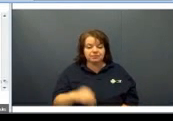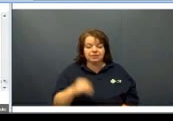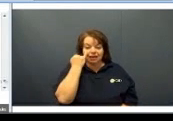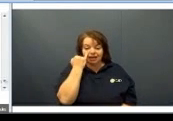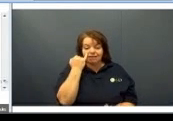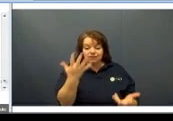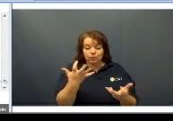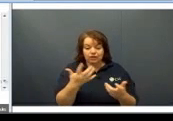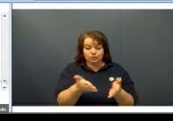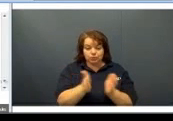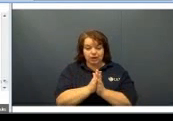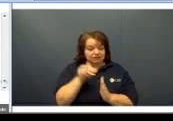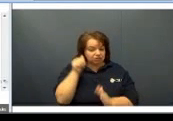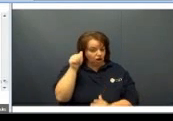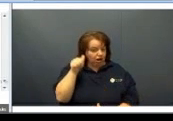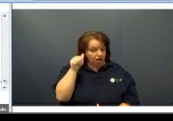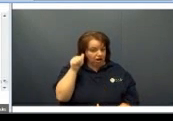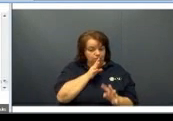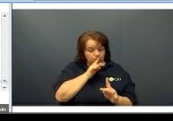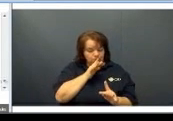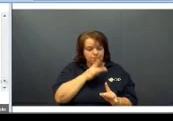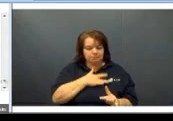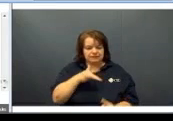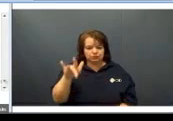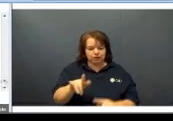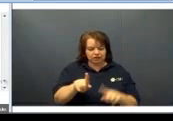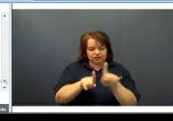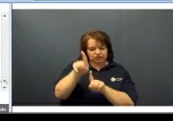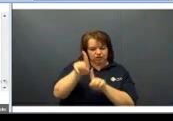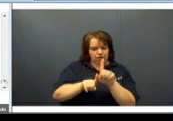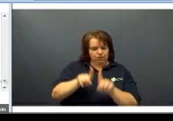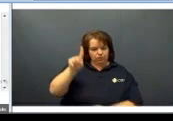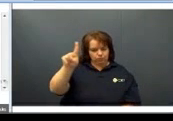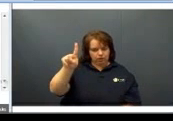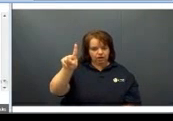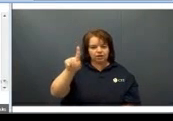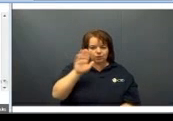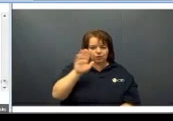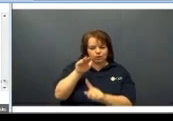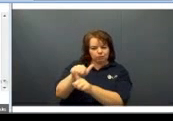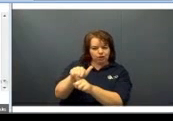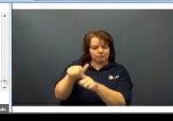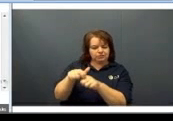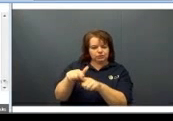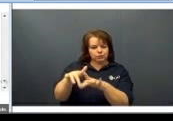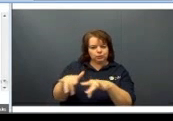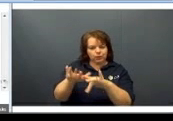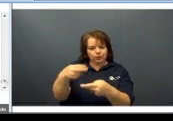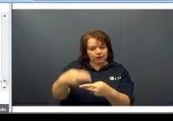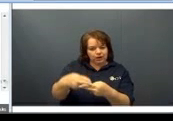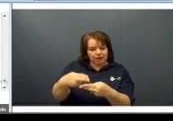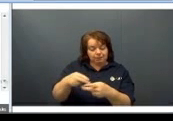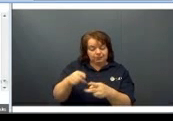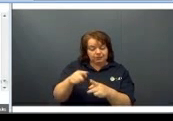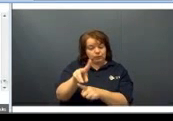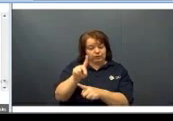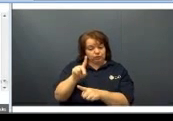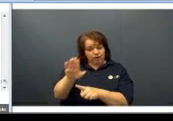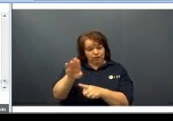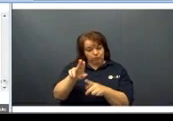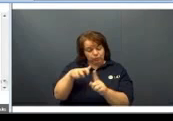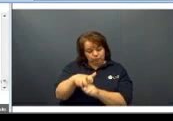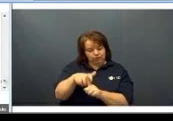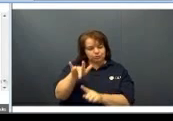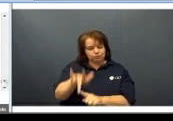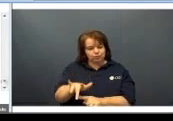answered. And if you do want to ask an audio question, please press star 1. You'll be prompted to record your